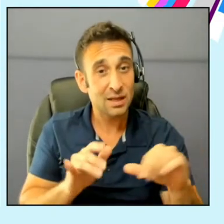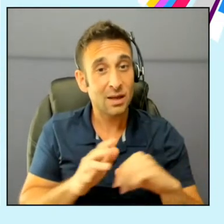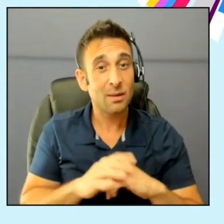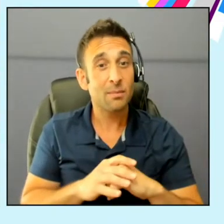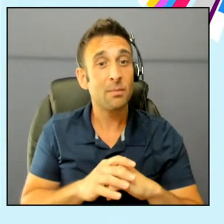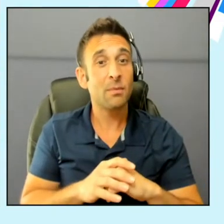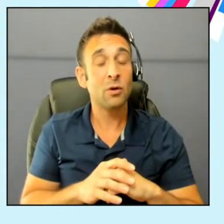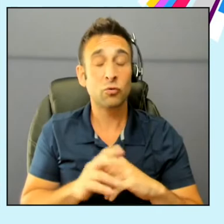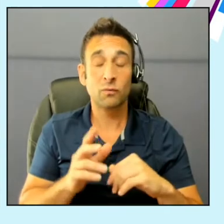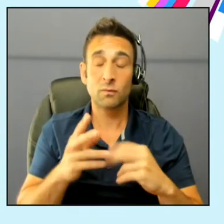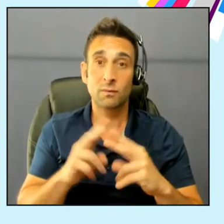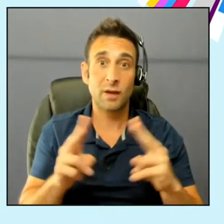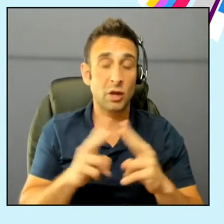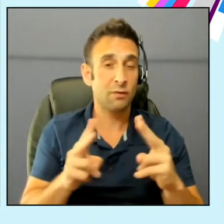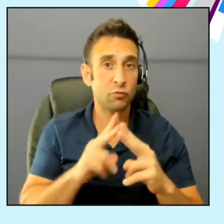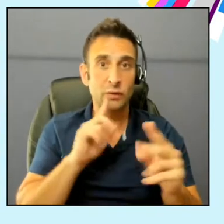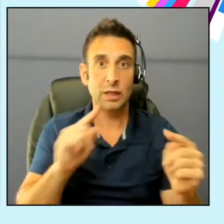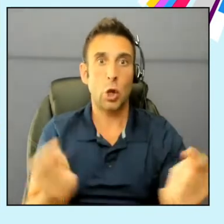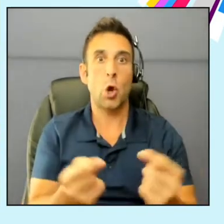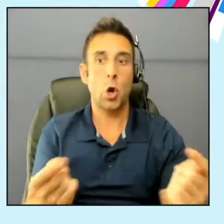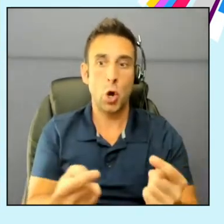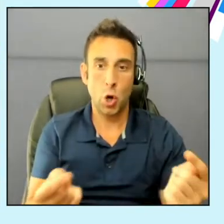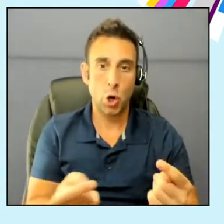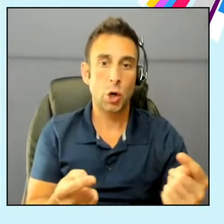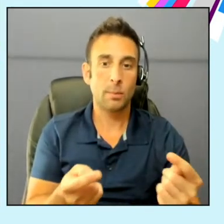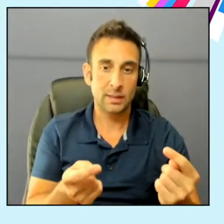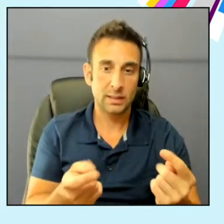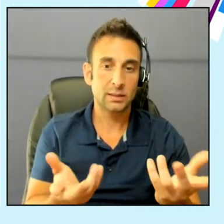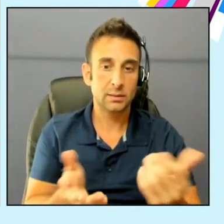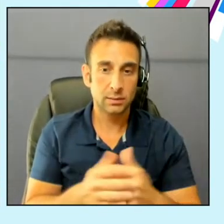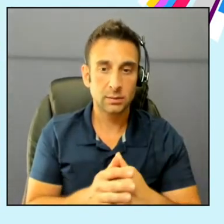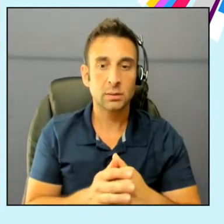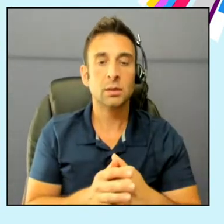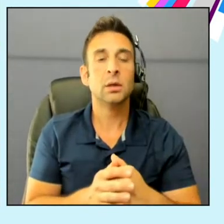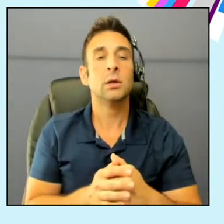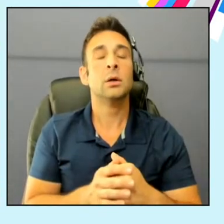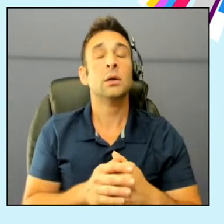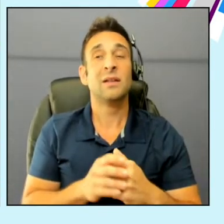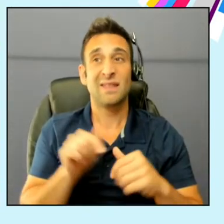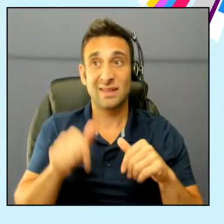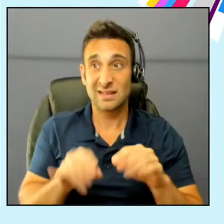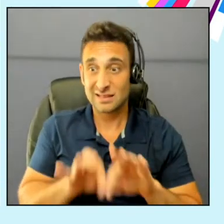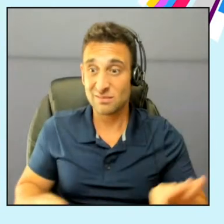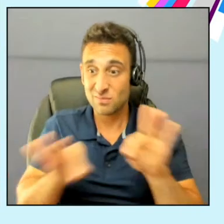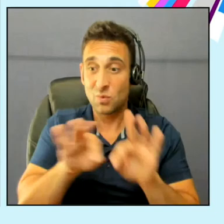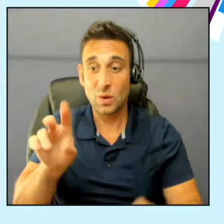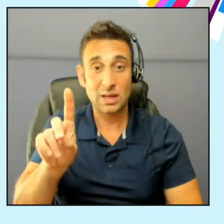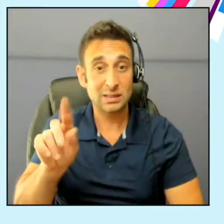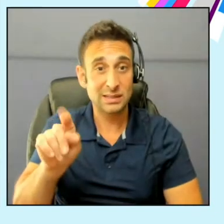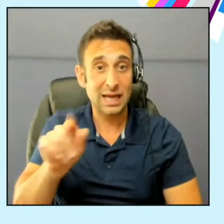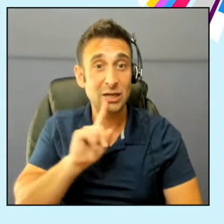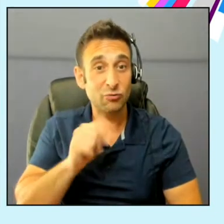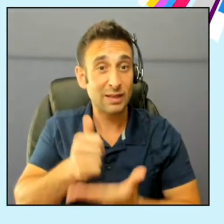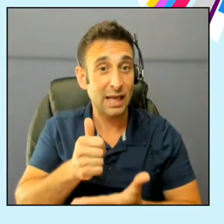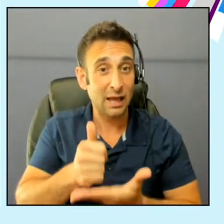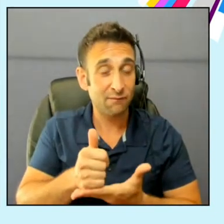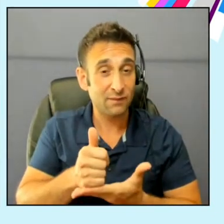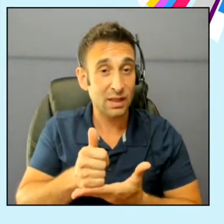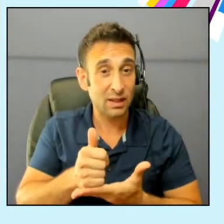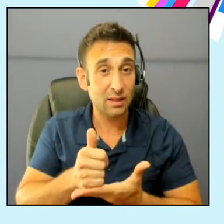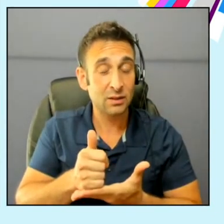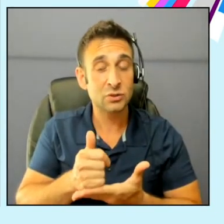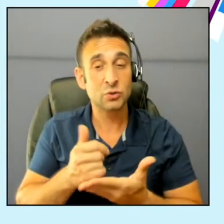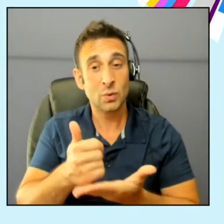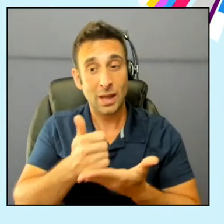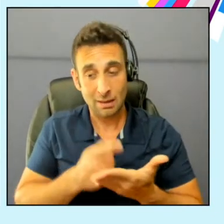very harmful themselves. So this very important data is helpful in now strategizing how